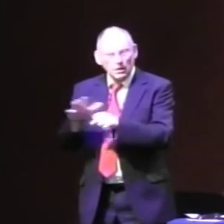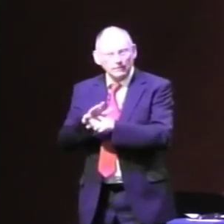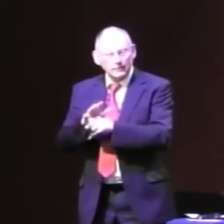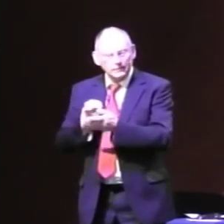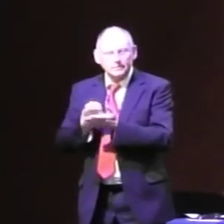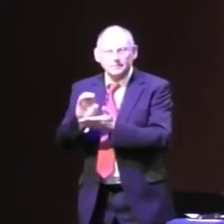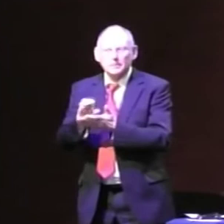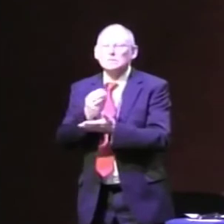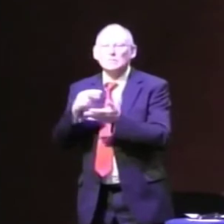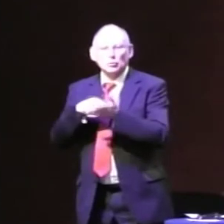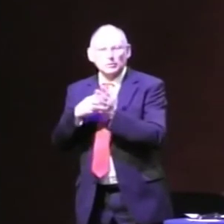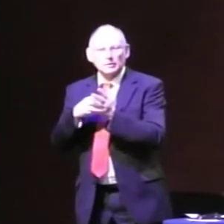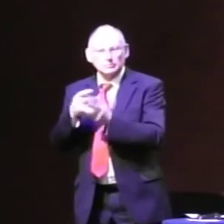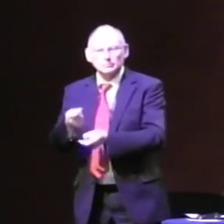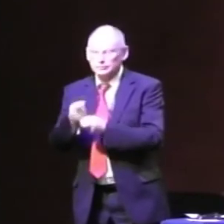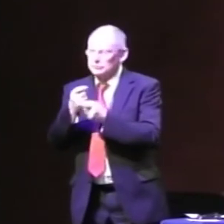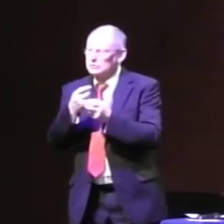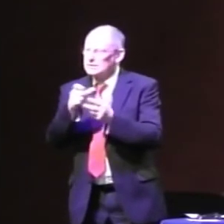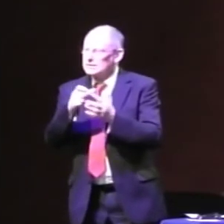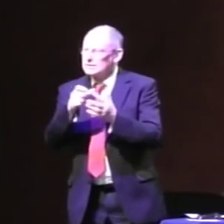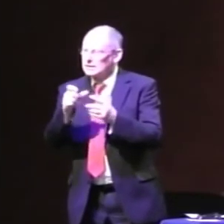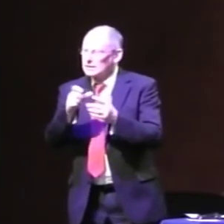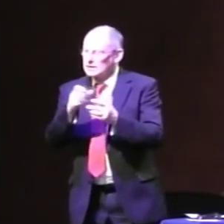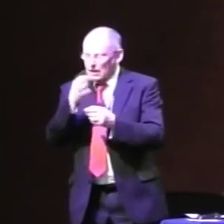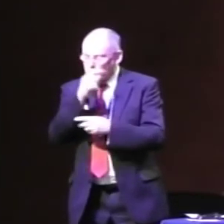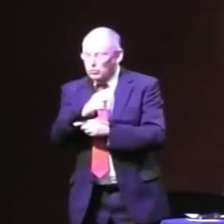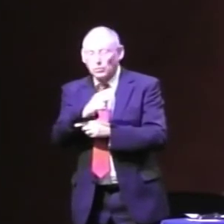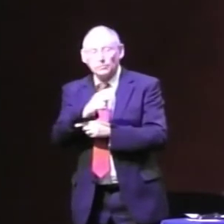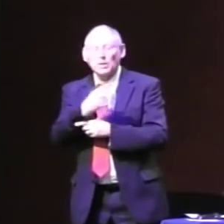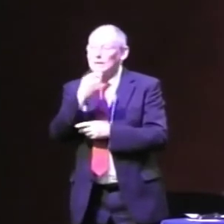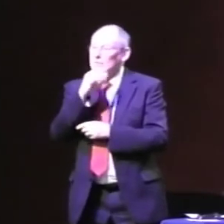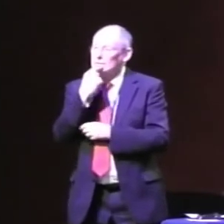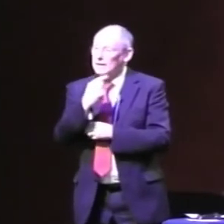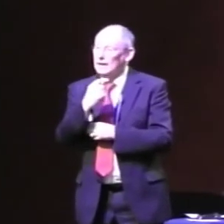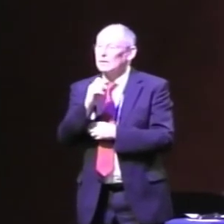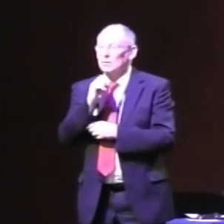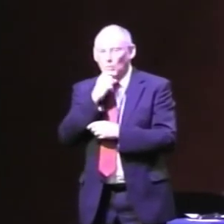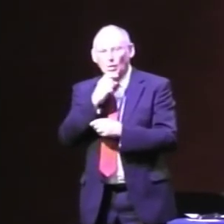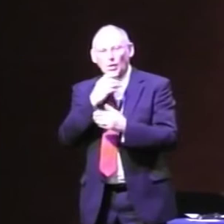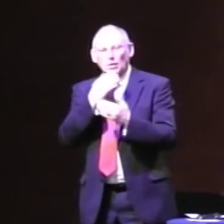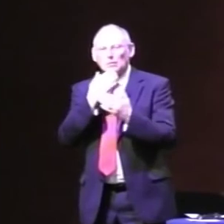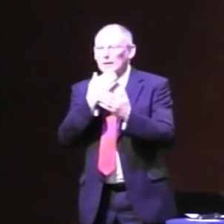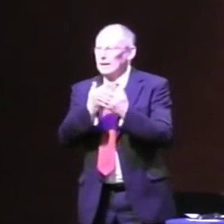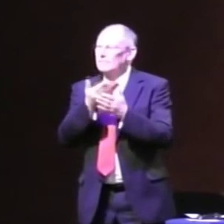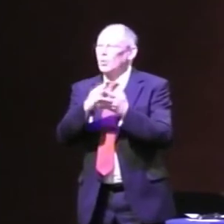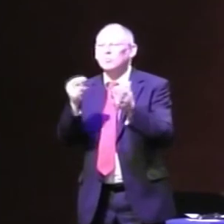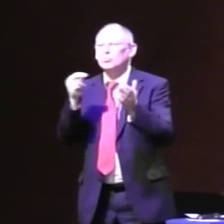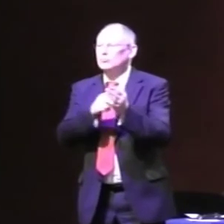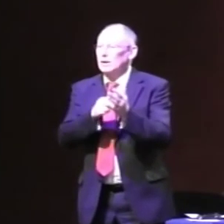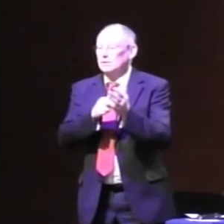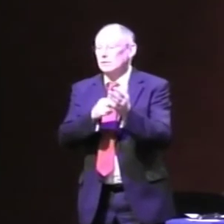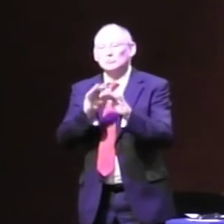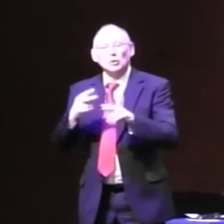some organisations with the City Council, and the City Council has said that they're going to claim off the contractors for